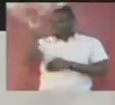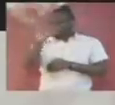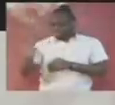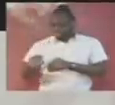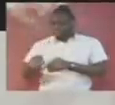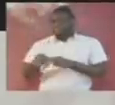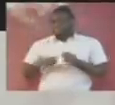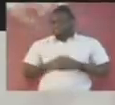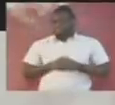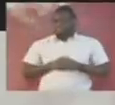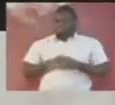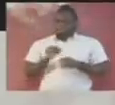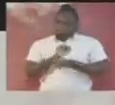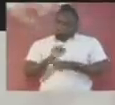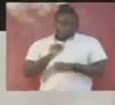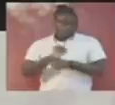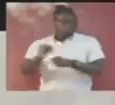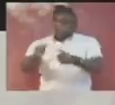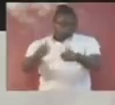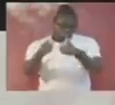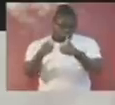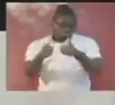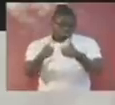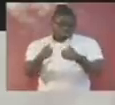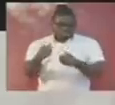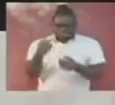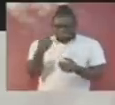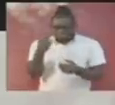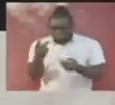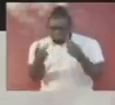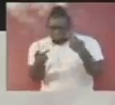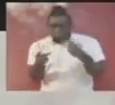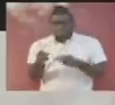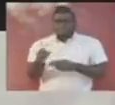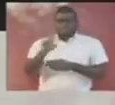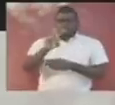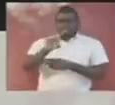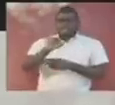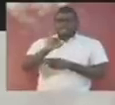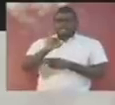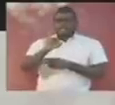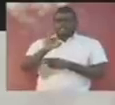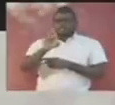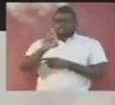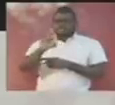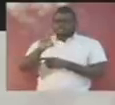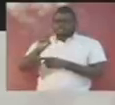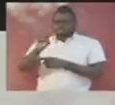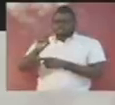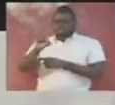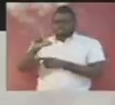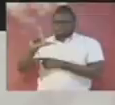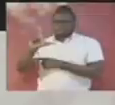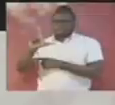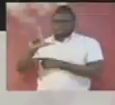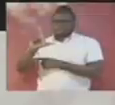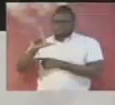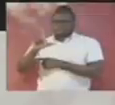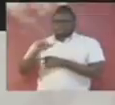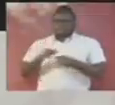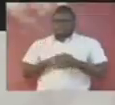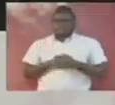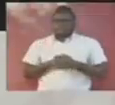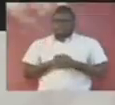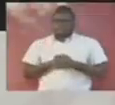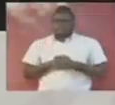effectiveness, you can look at Israel, who has a vaccination program whereby they are also collecting data. And what